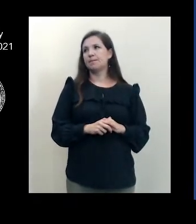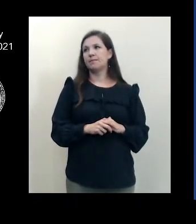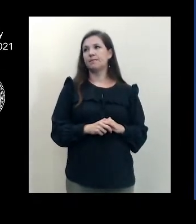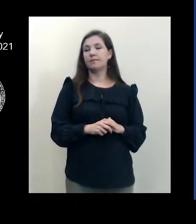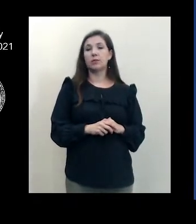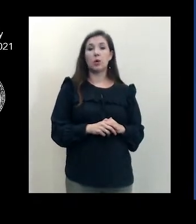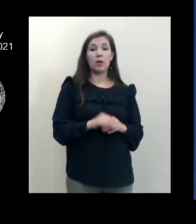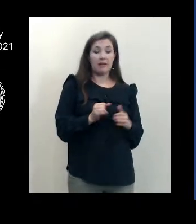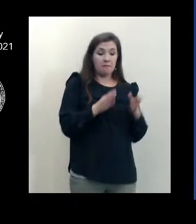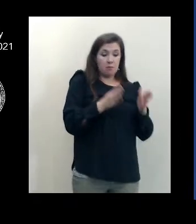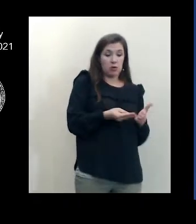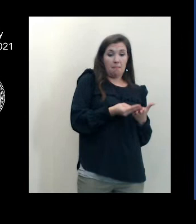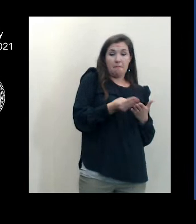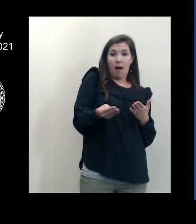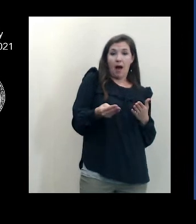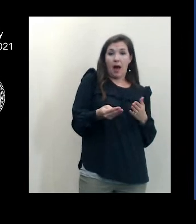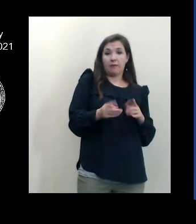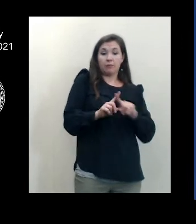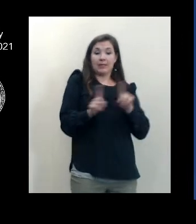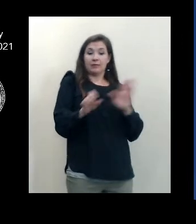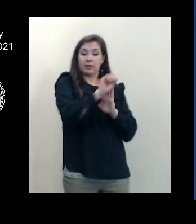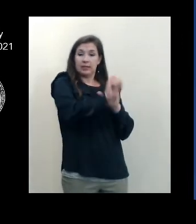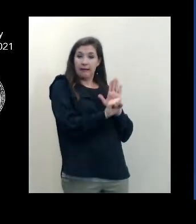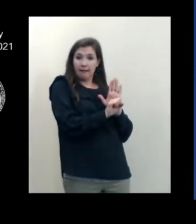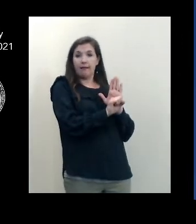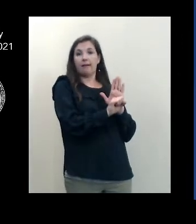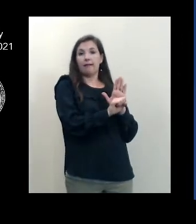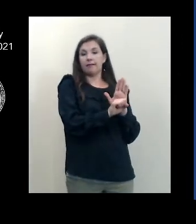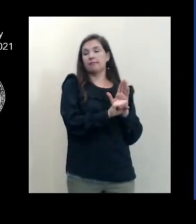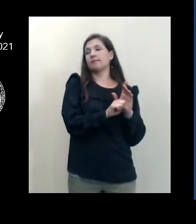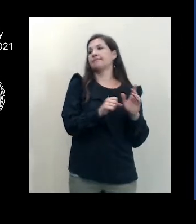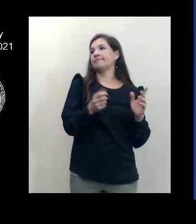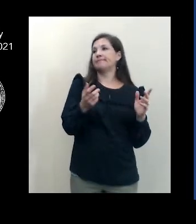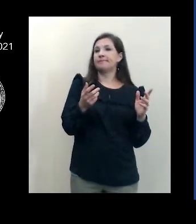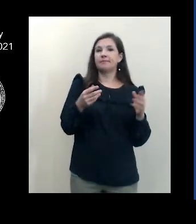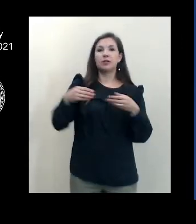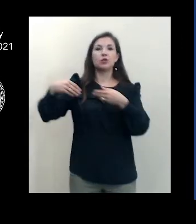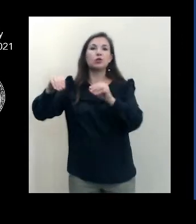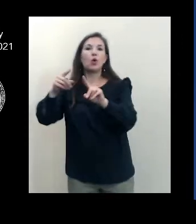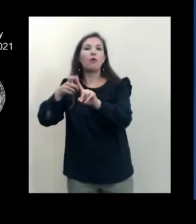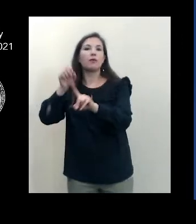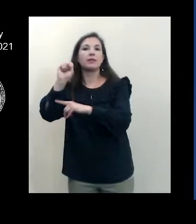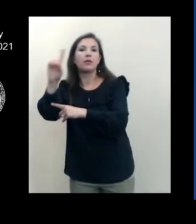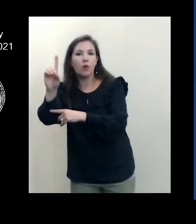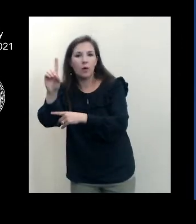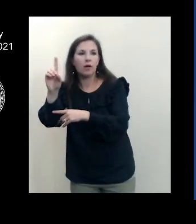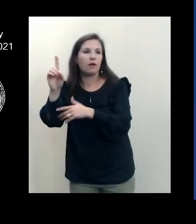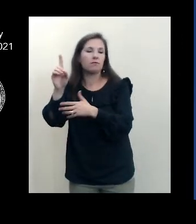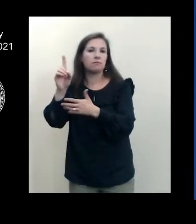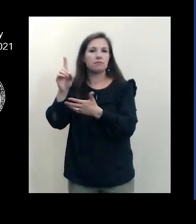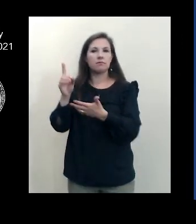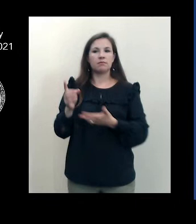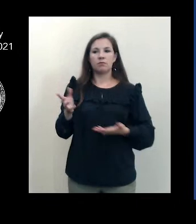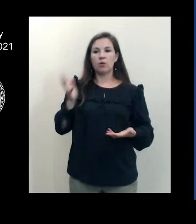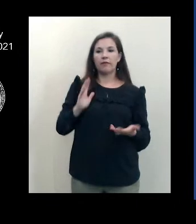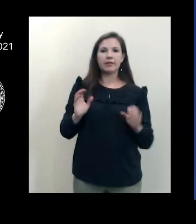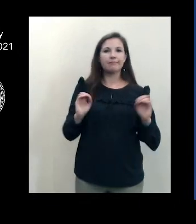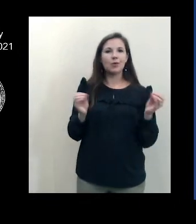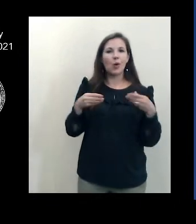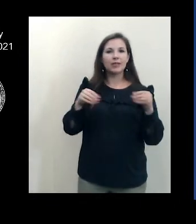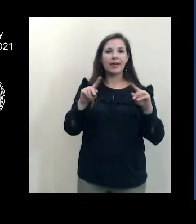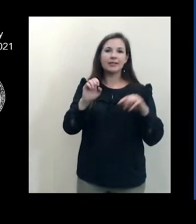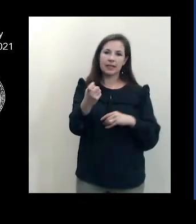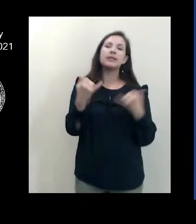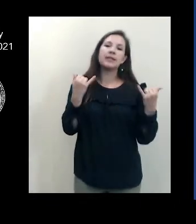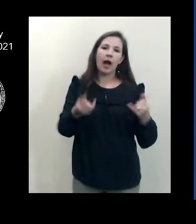be purchasing the goods. So if you bought something that is being sold out of South Dakota, previously you wouldn't have paid sales tax, now you're paying